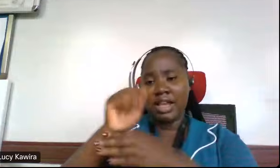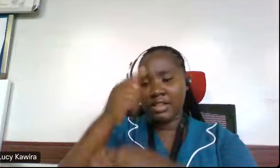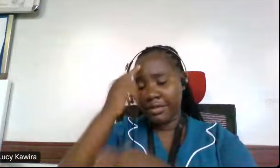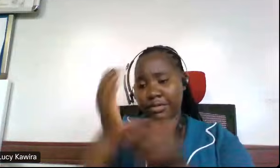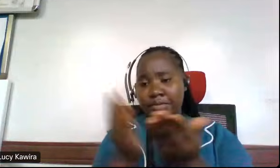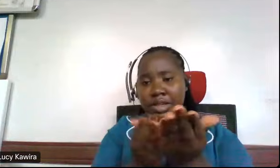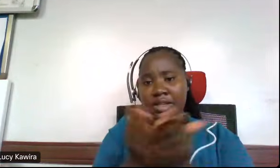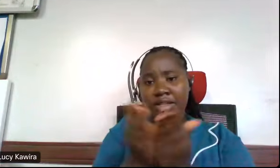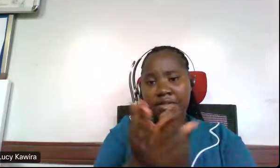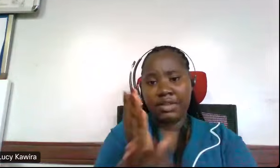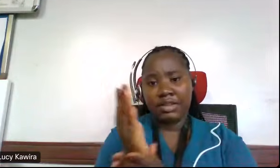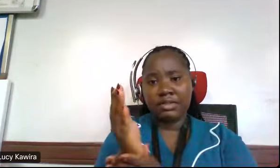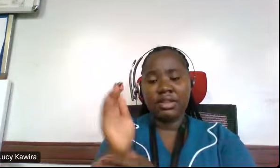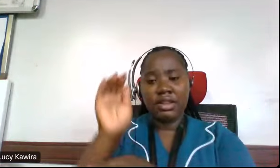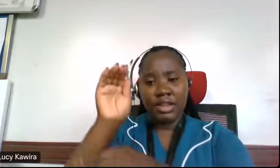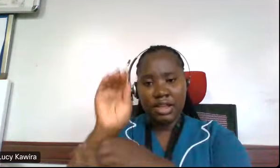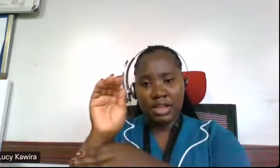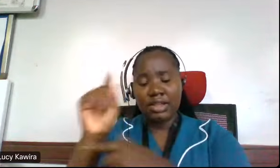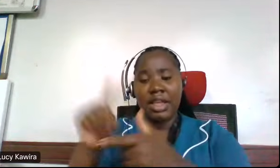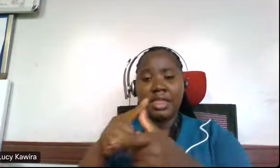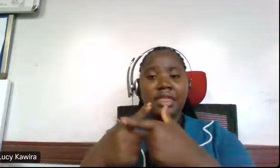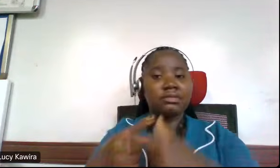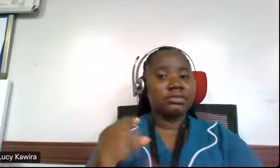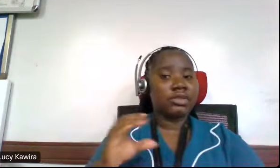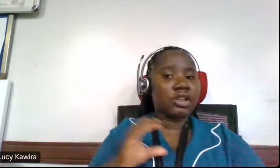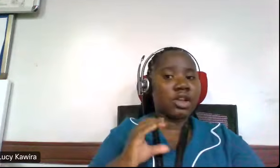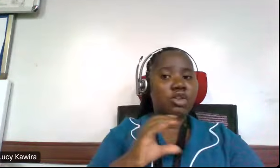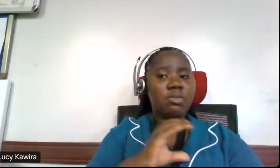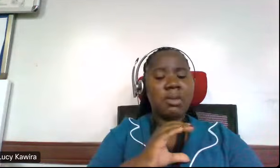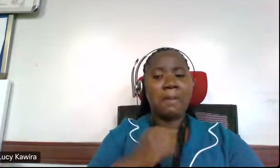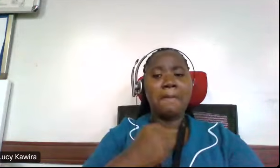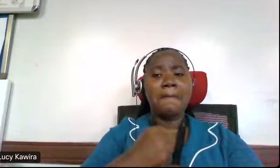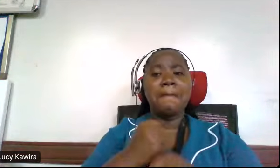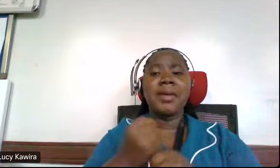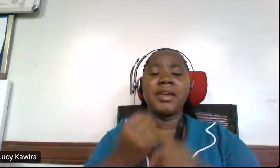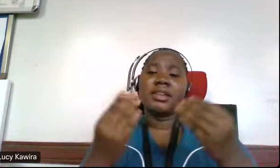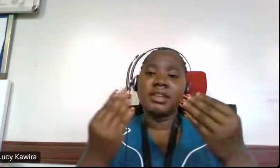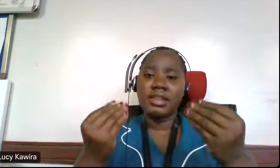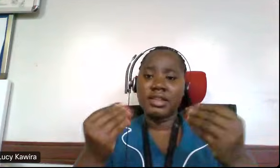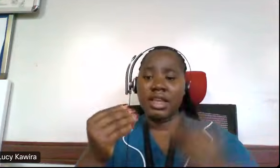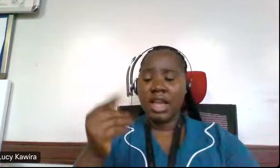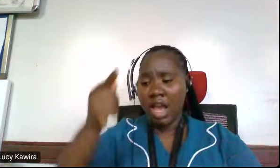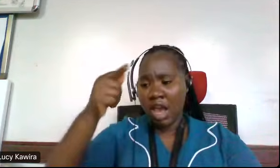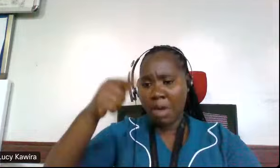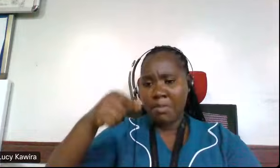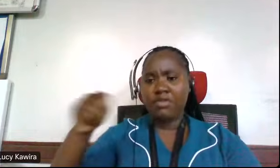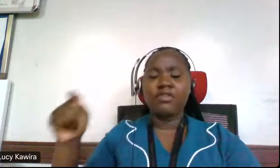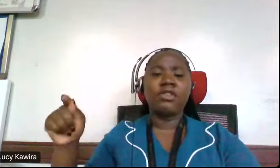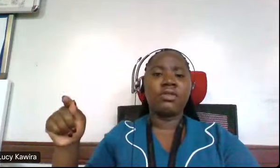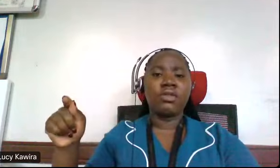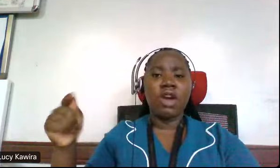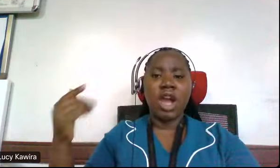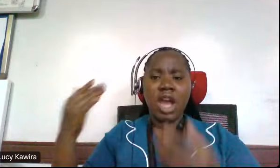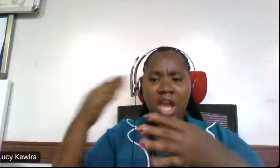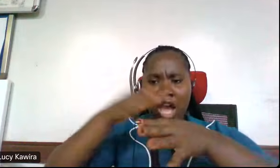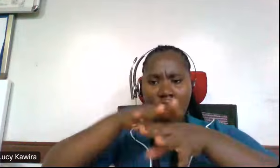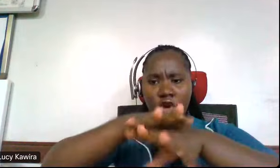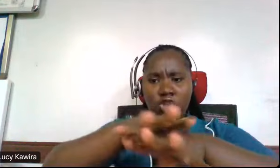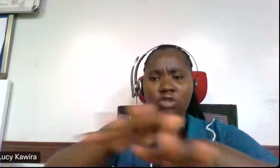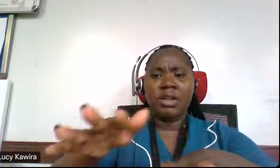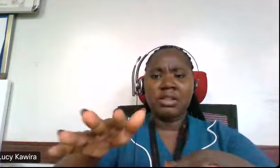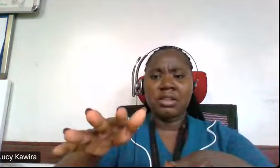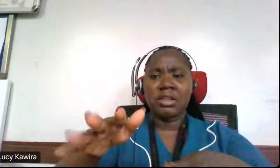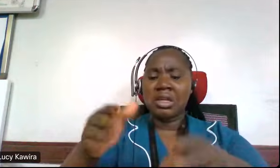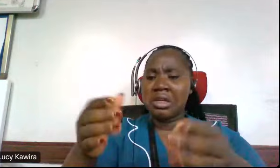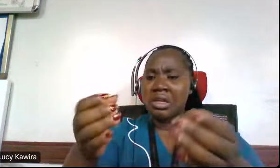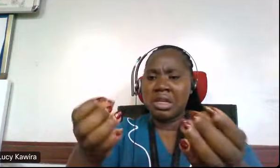the other good news, the commissioner has made it easier. The approval will be automatical. You don't need to visit KRA. You don't